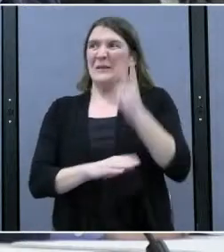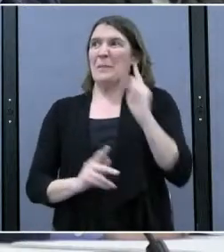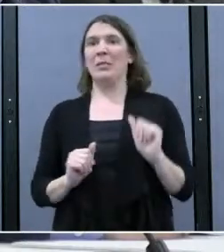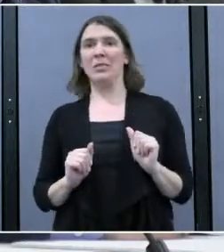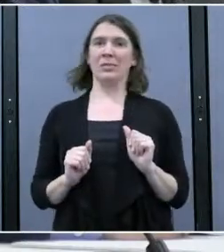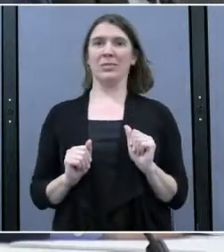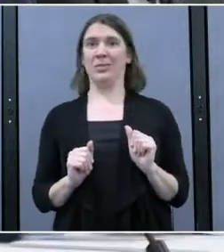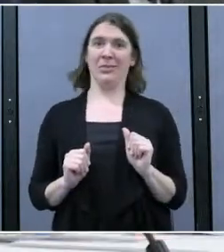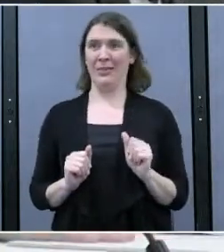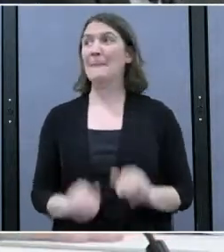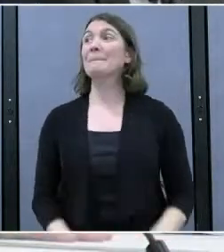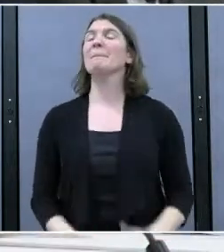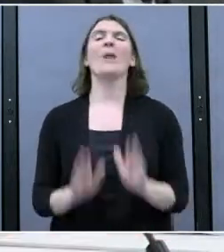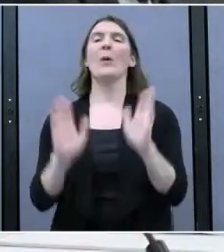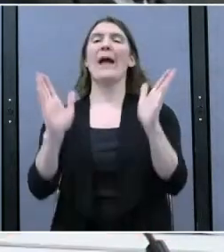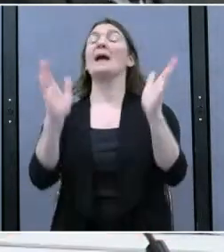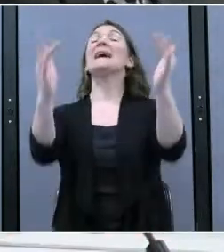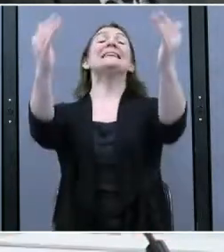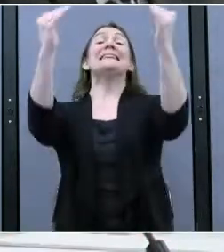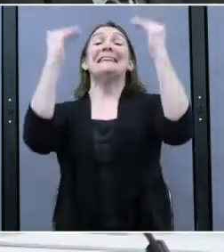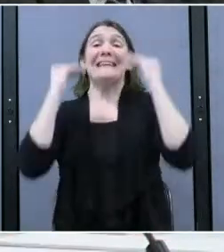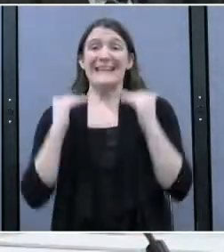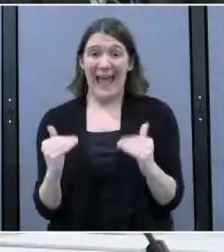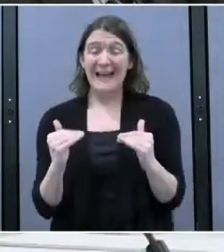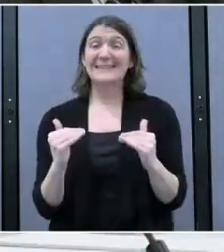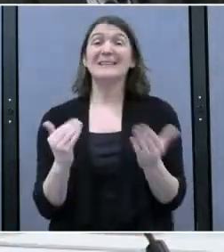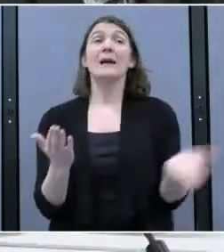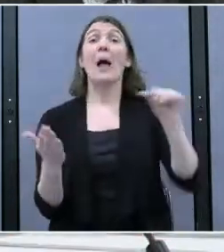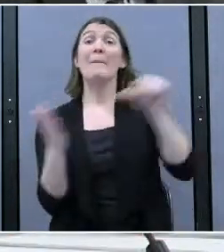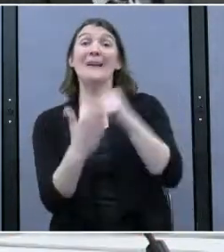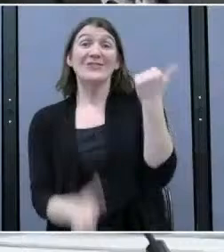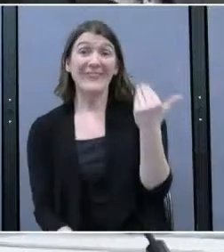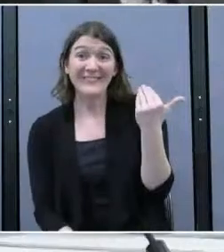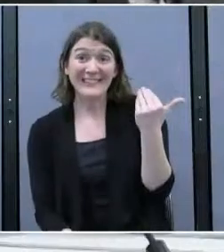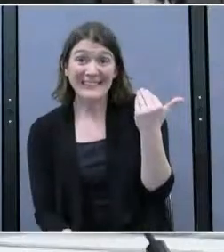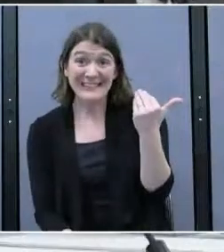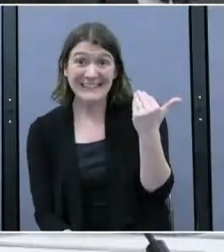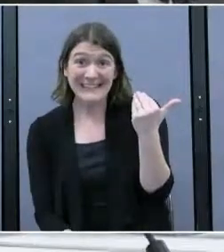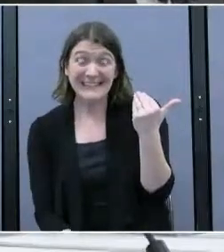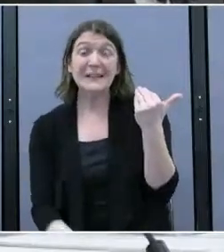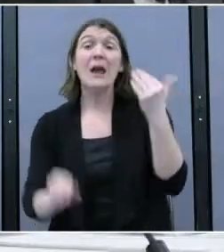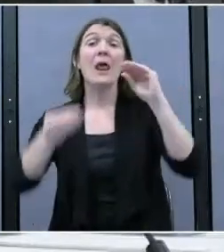Okay, next one. So we're going to flip all the way back to page 15.